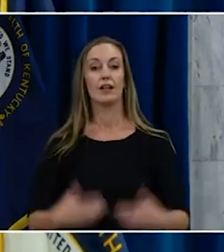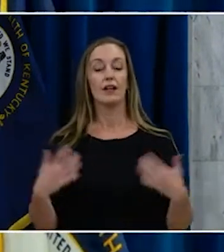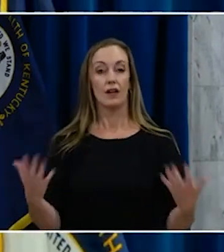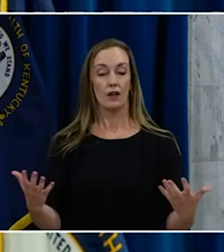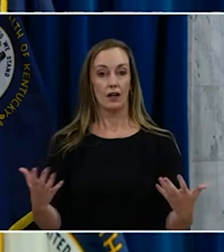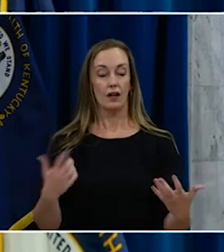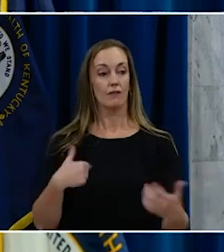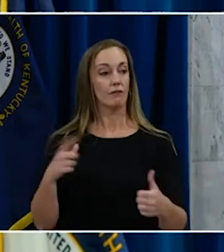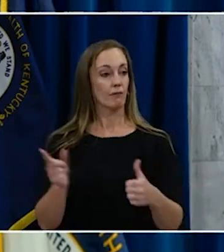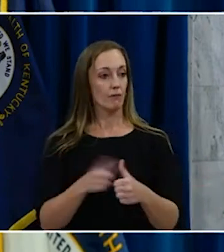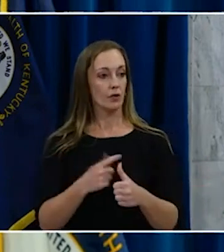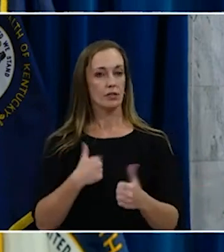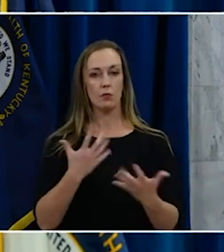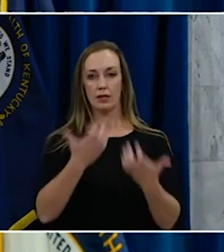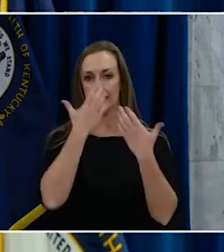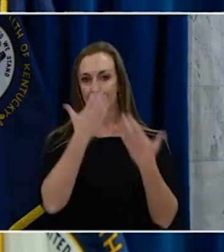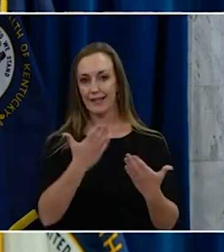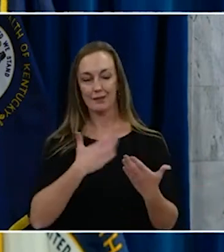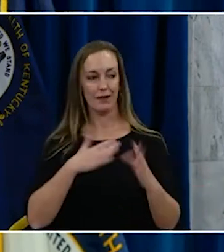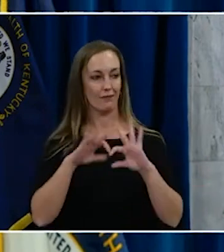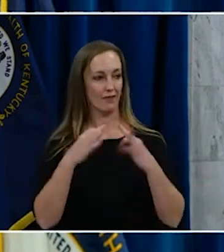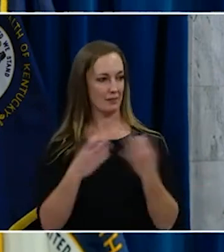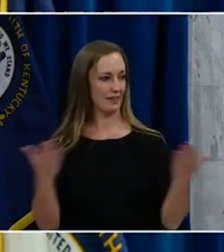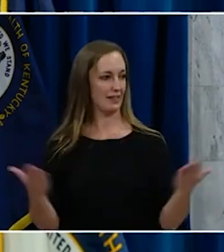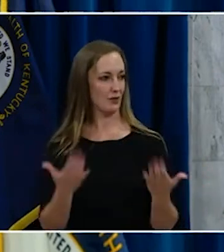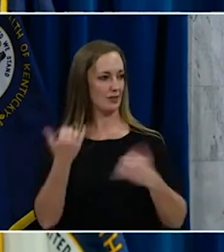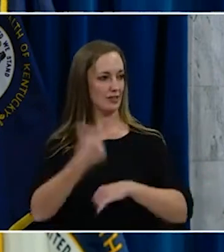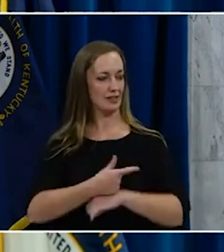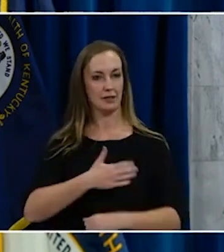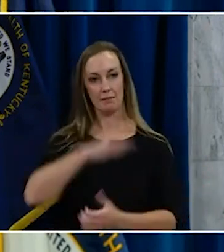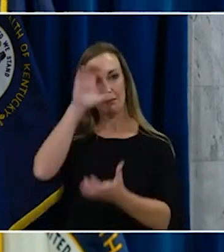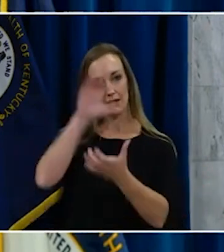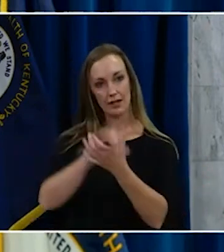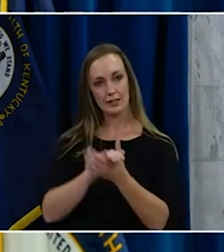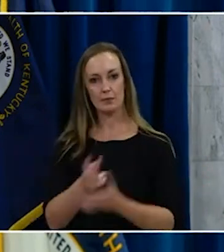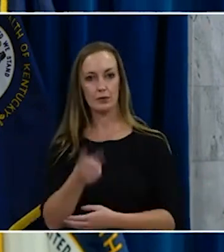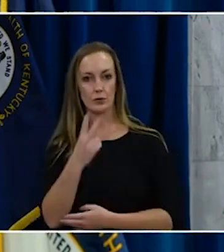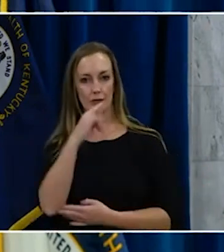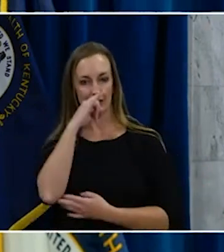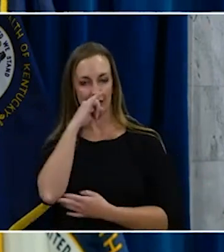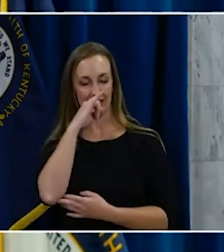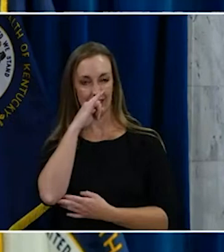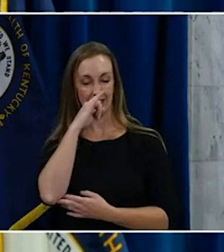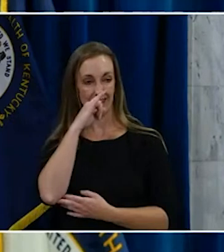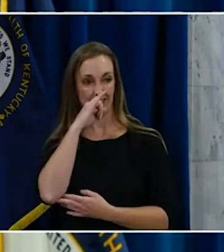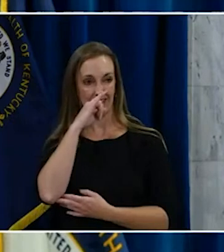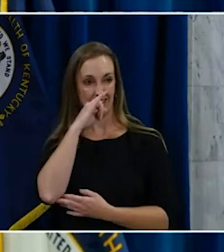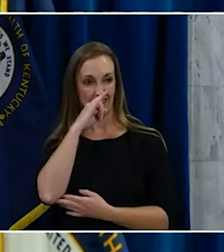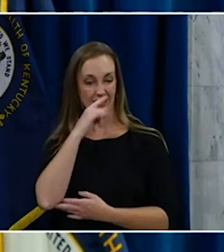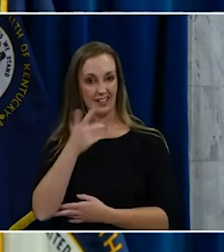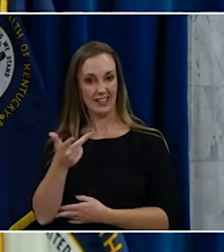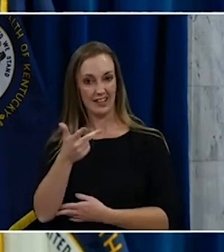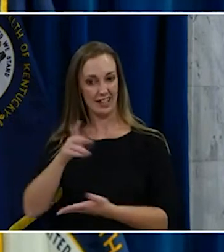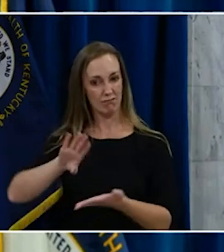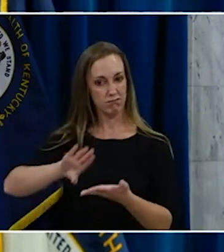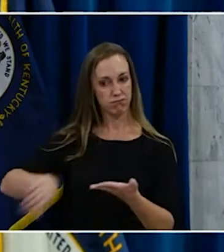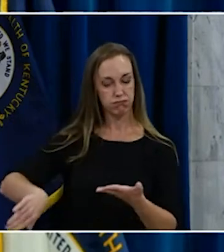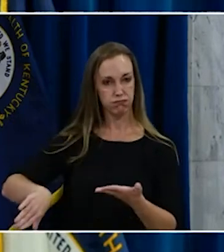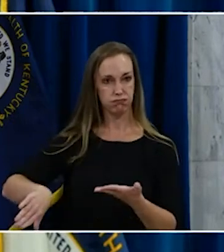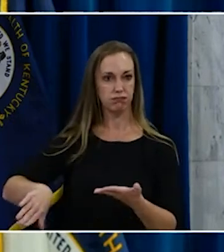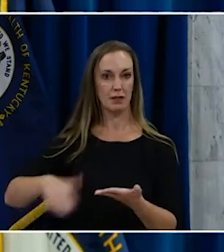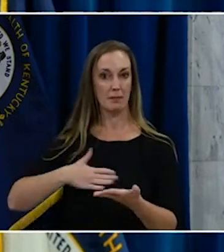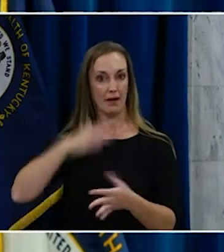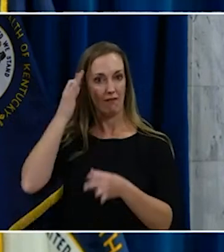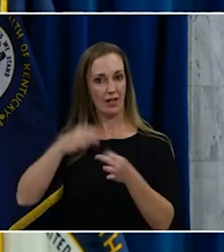So I first off want to thank my family who is here today, my husband and two kids. Without them and my faith, I wouldn't be standing